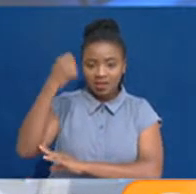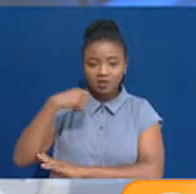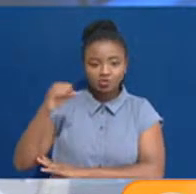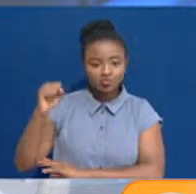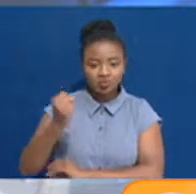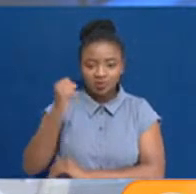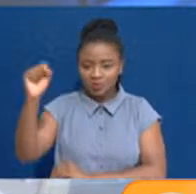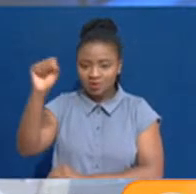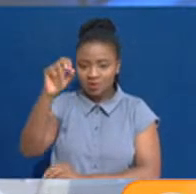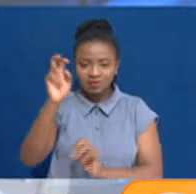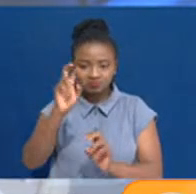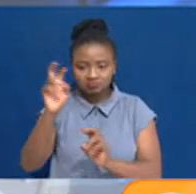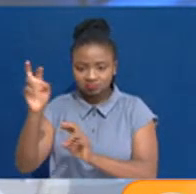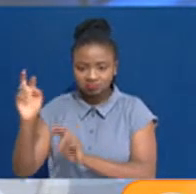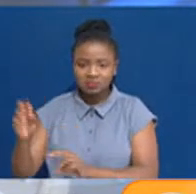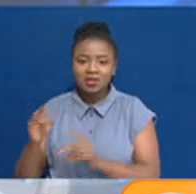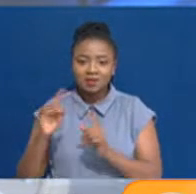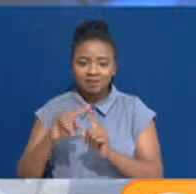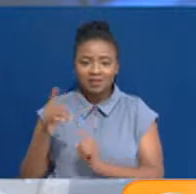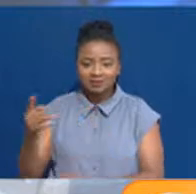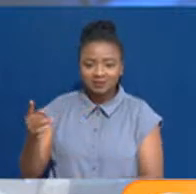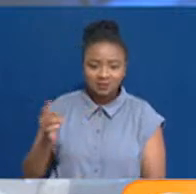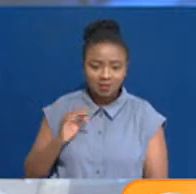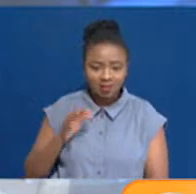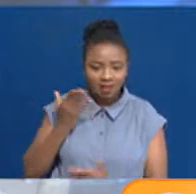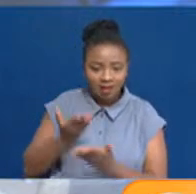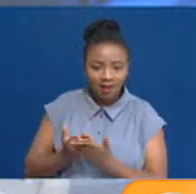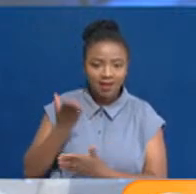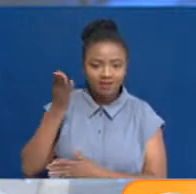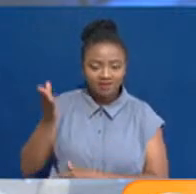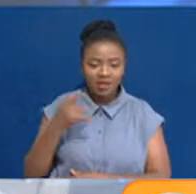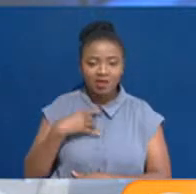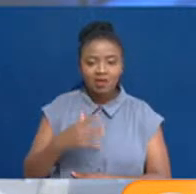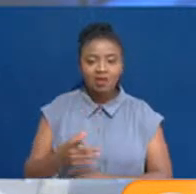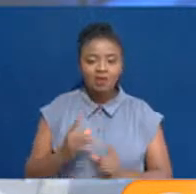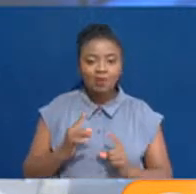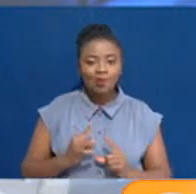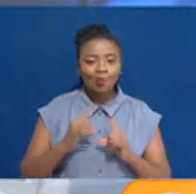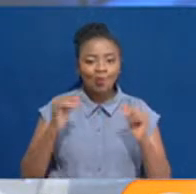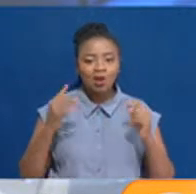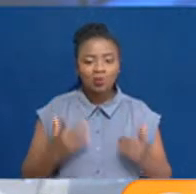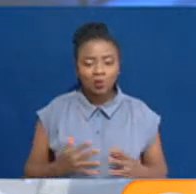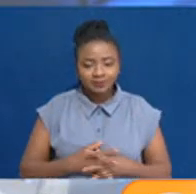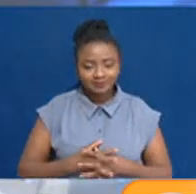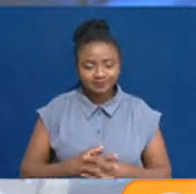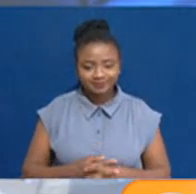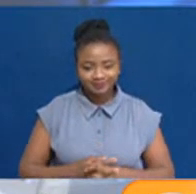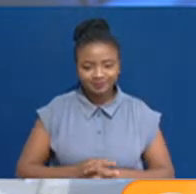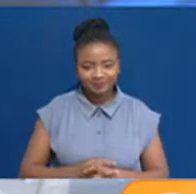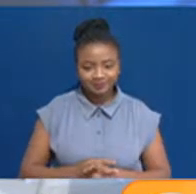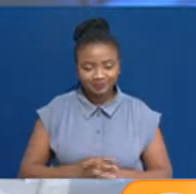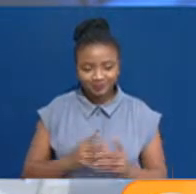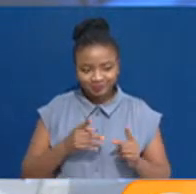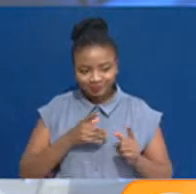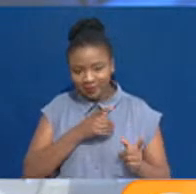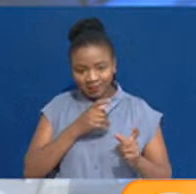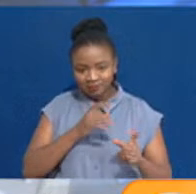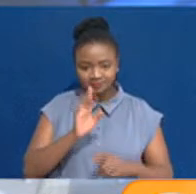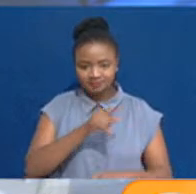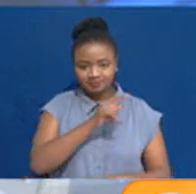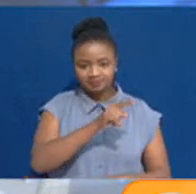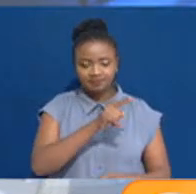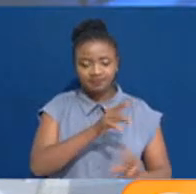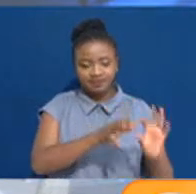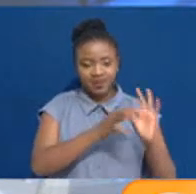Ruto adopted a hostile tone against the yet-to-begin dialogue with the opposition and at some point ruled out a